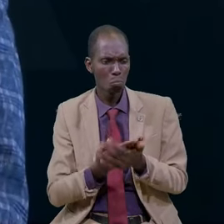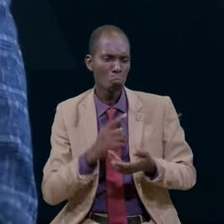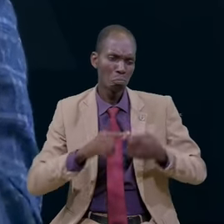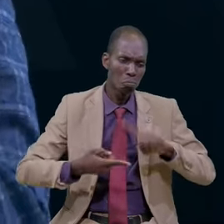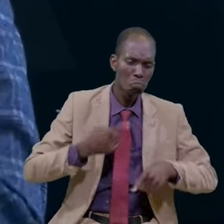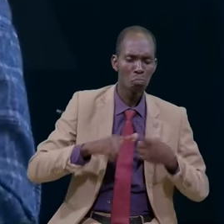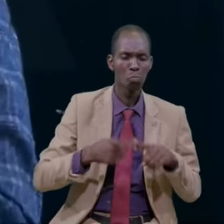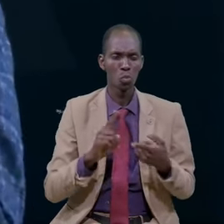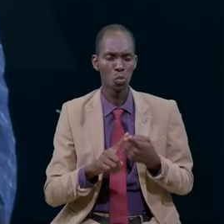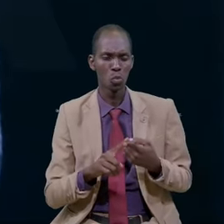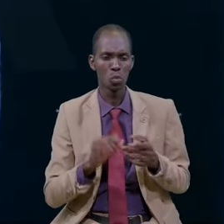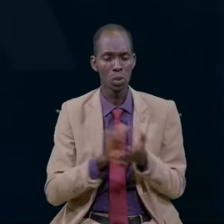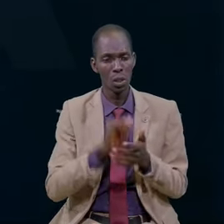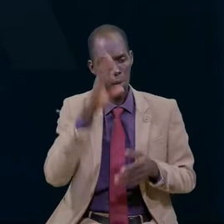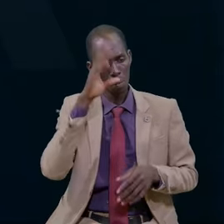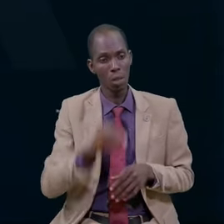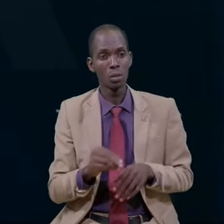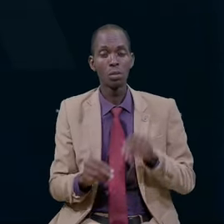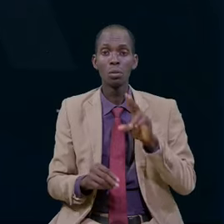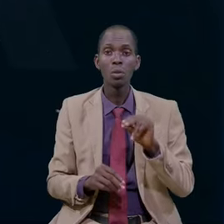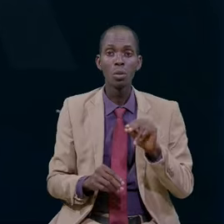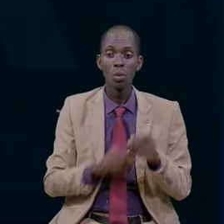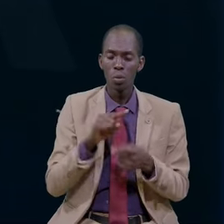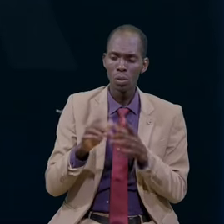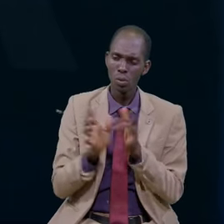no when you saw their hope